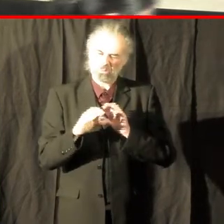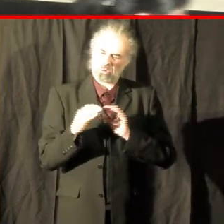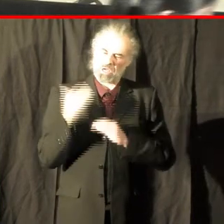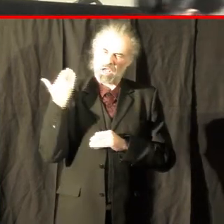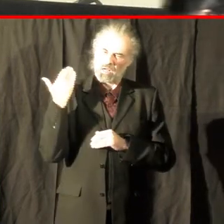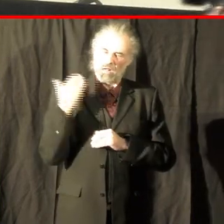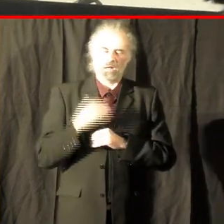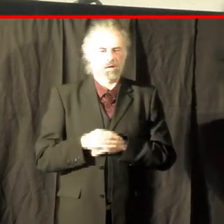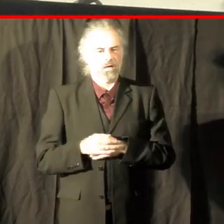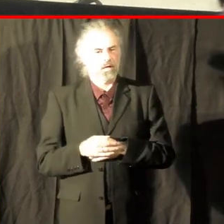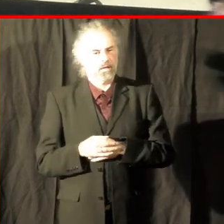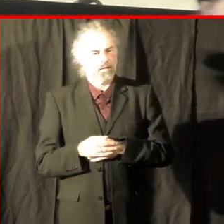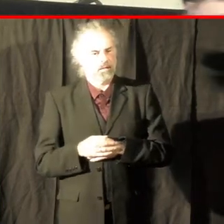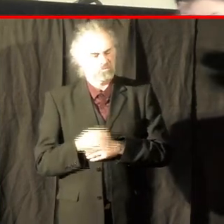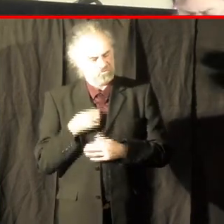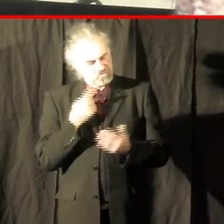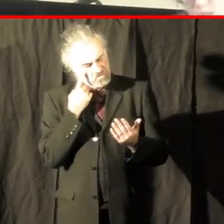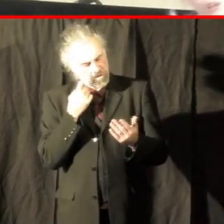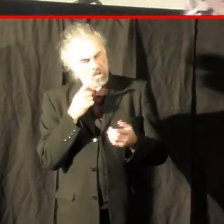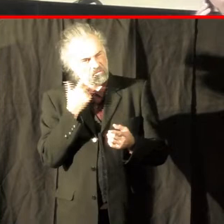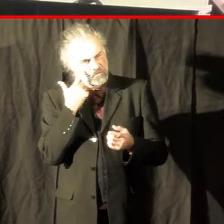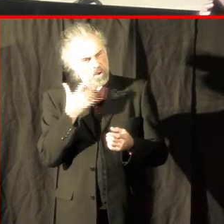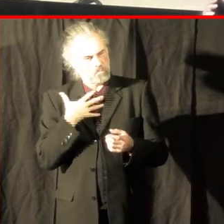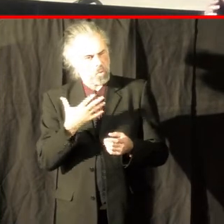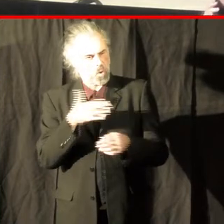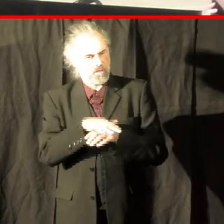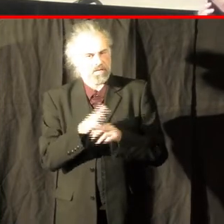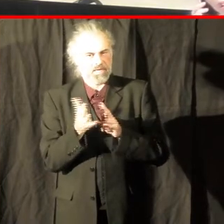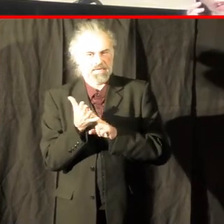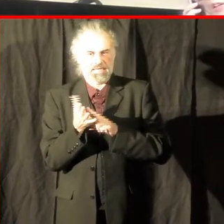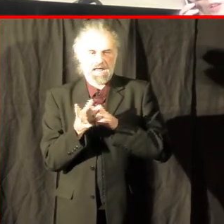nastoids. Let's watch.